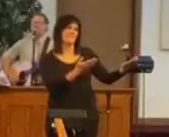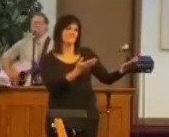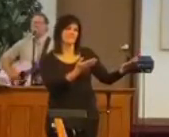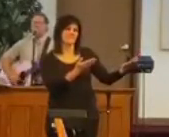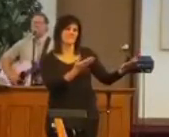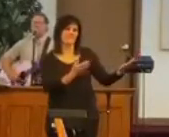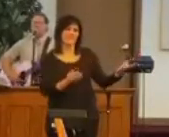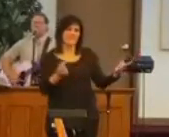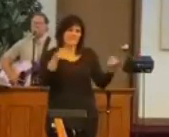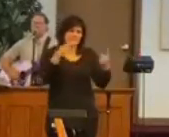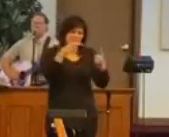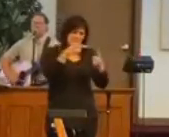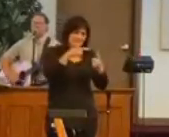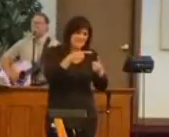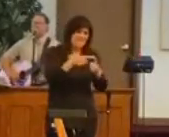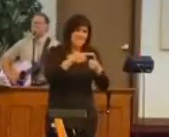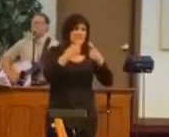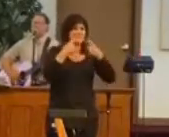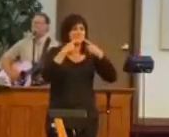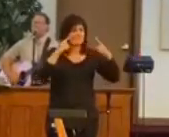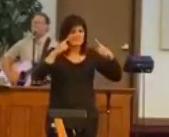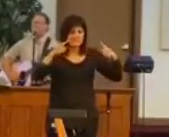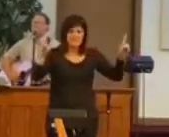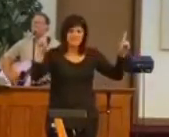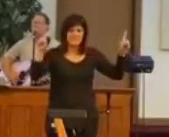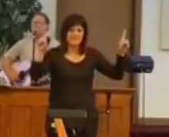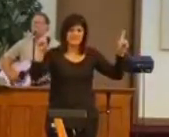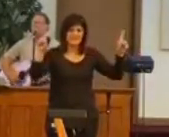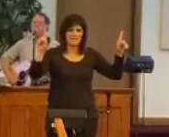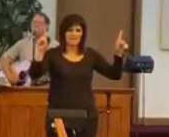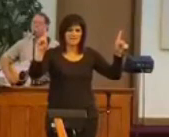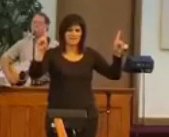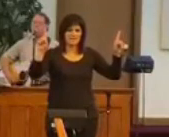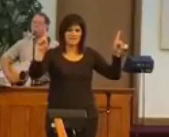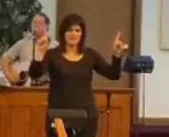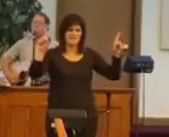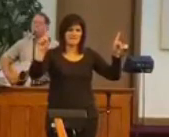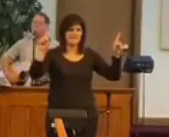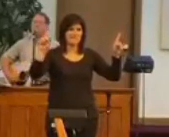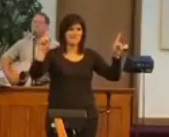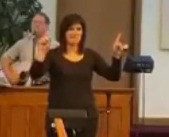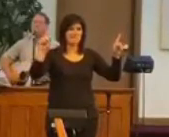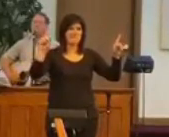there until it was accomplished.